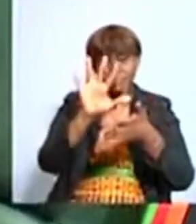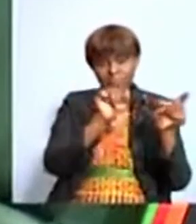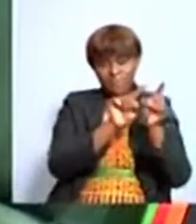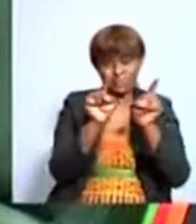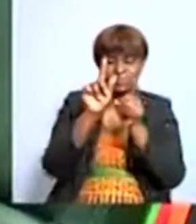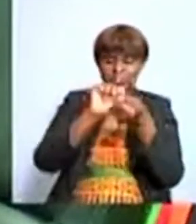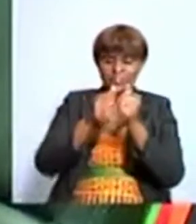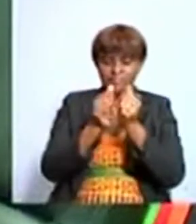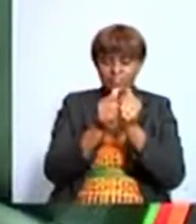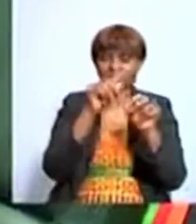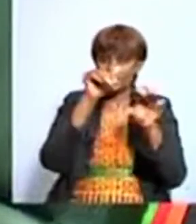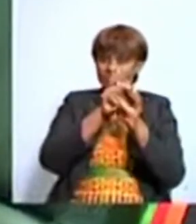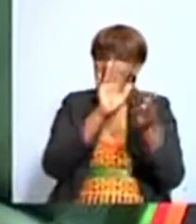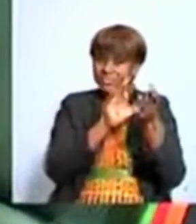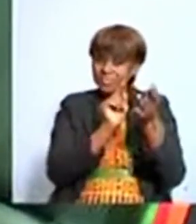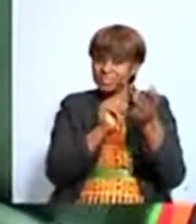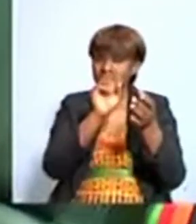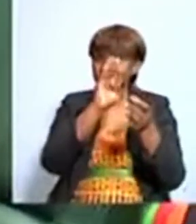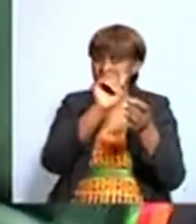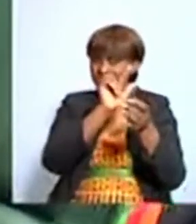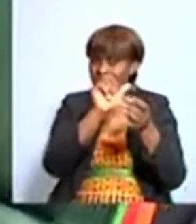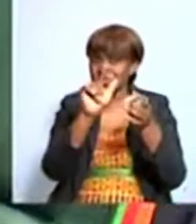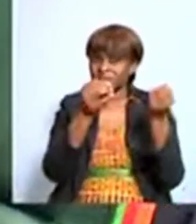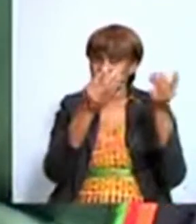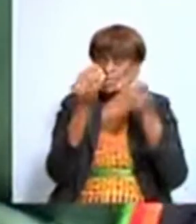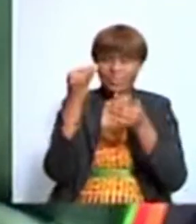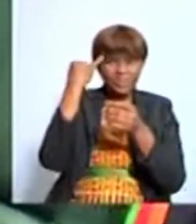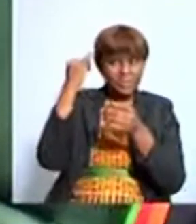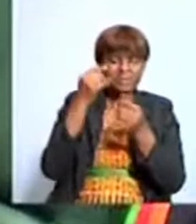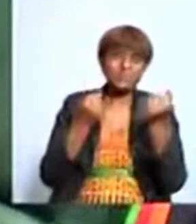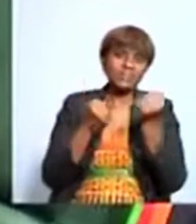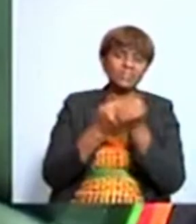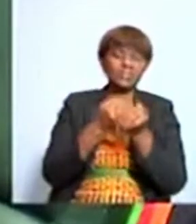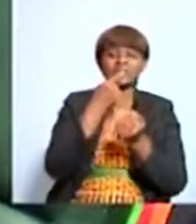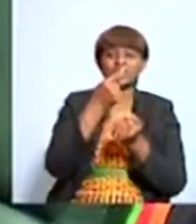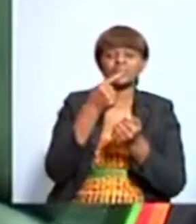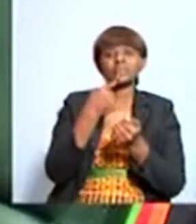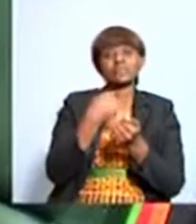stands part of the bill. As many are of that opinion, say aye. Aye.